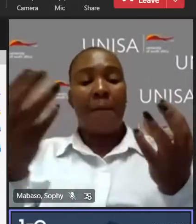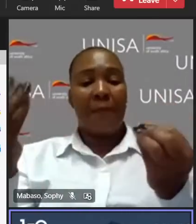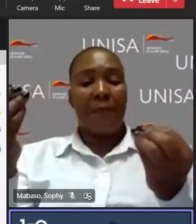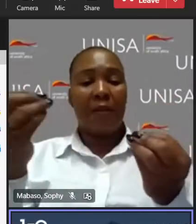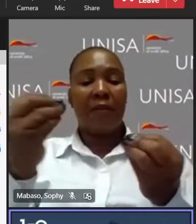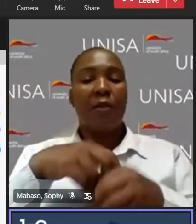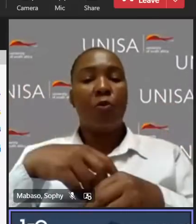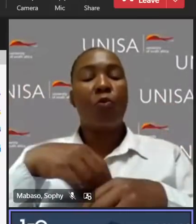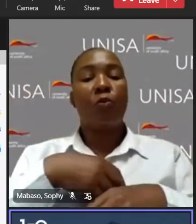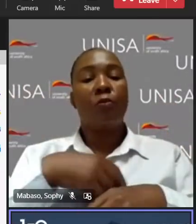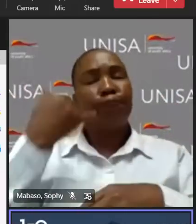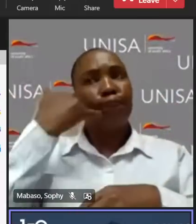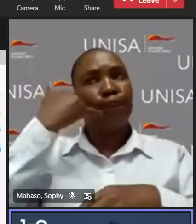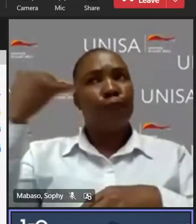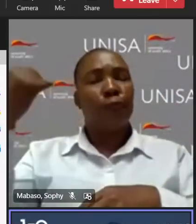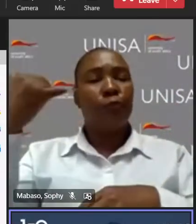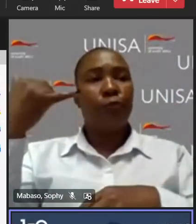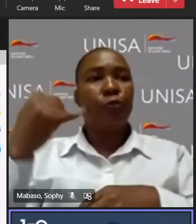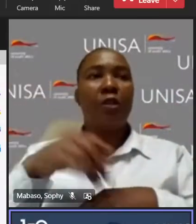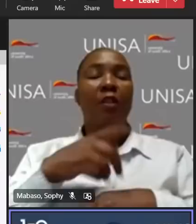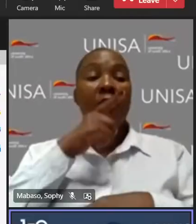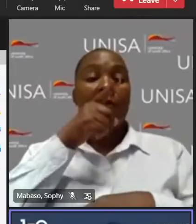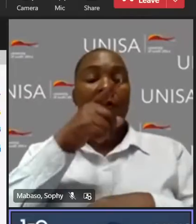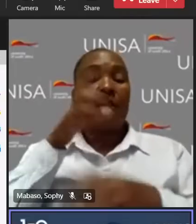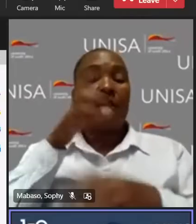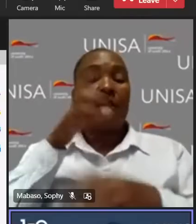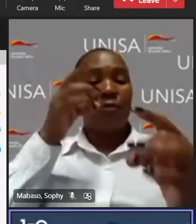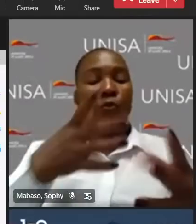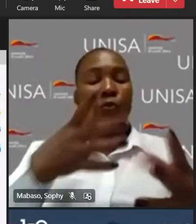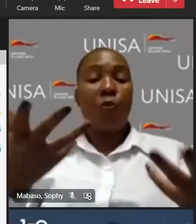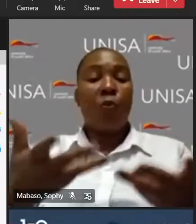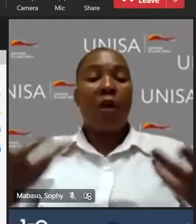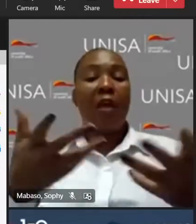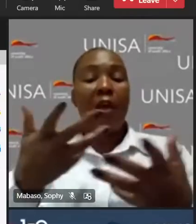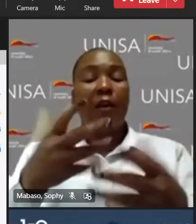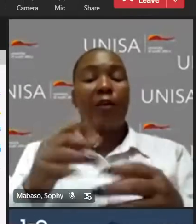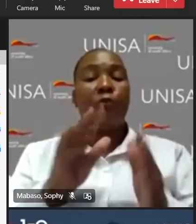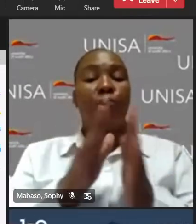tell you where your parcel is at the moment.